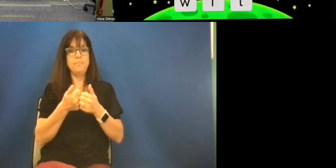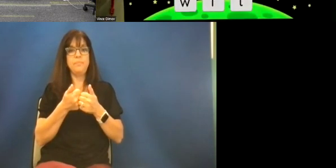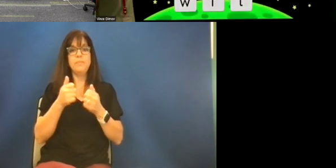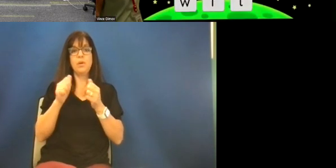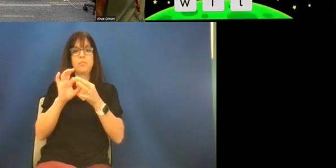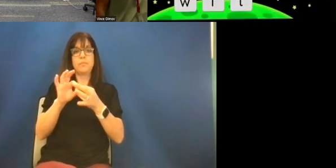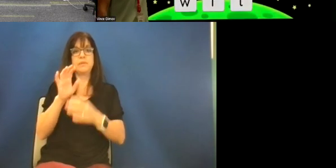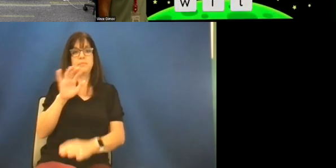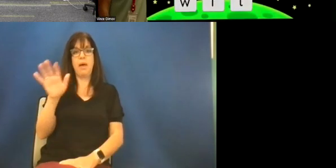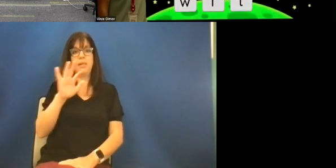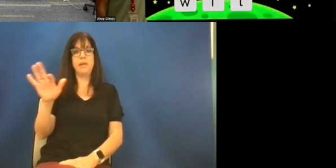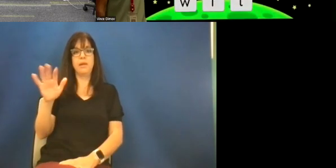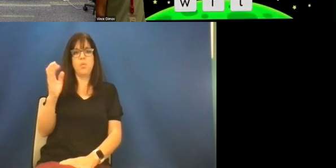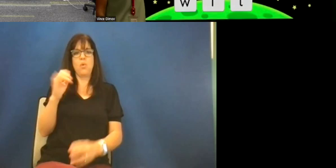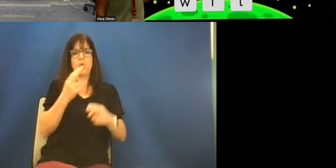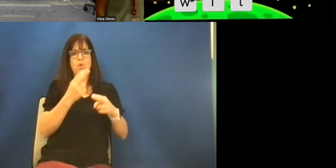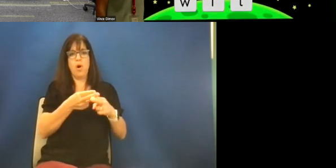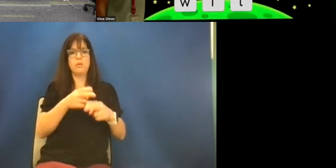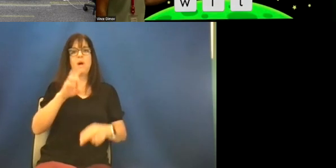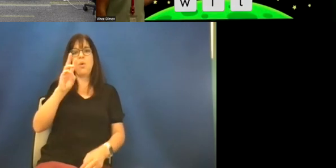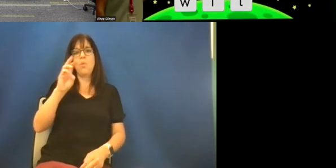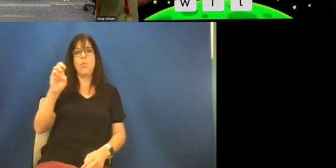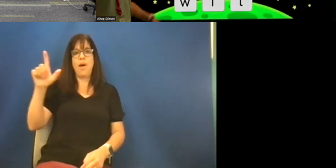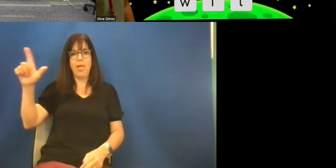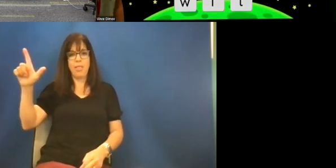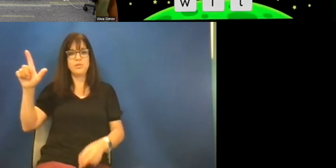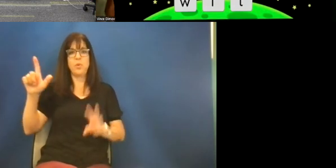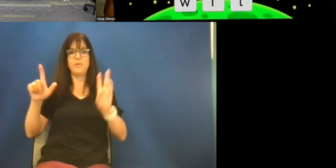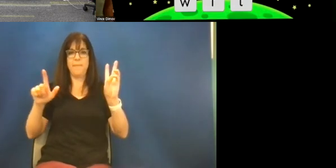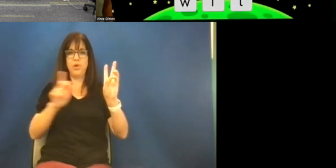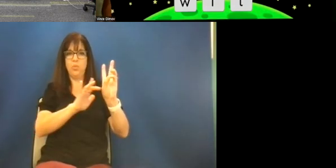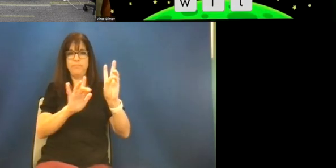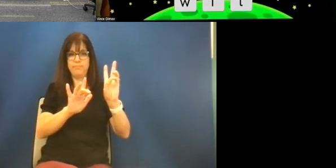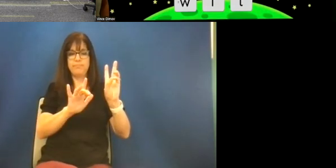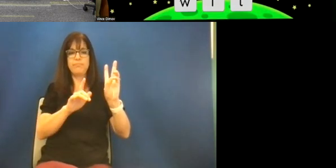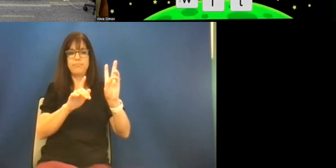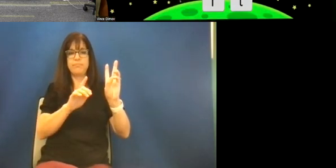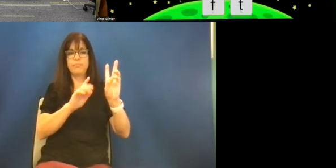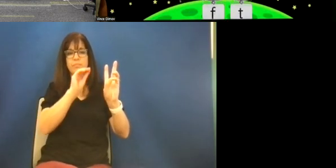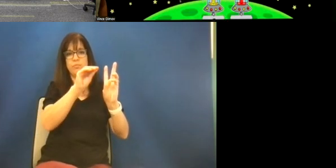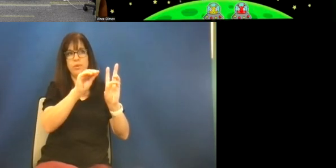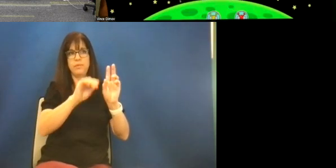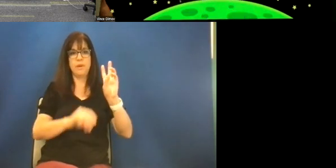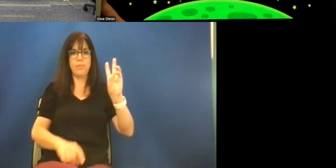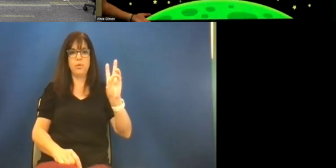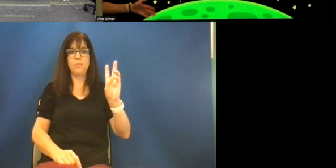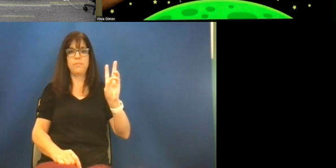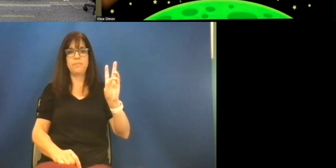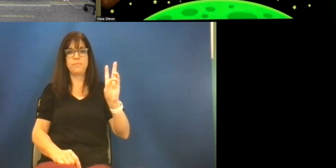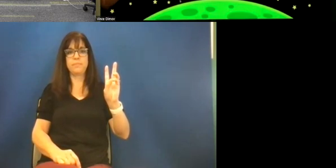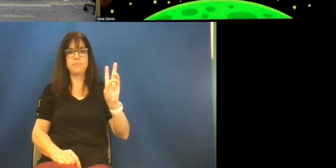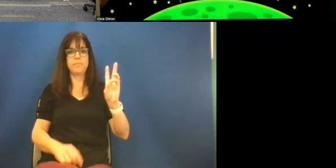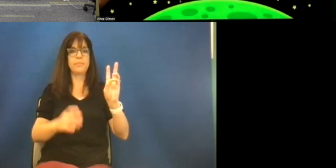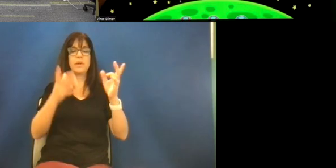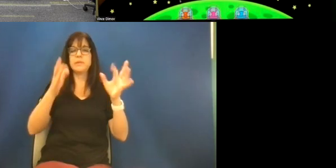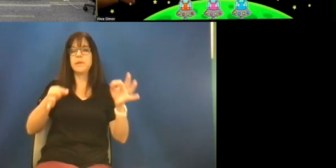spelling. So they just have to figure out what's this called. It's a well. So which letter does it start with? The W. And it just fills it right in there. You can decide how